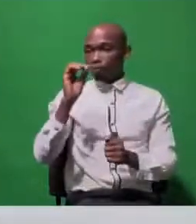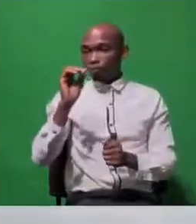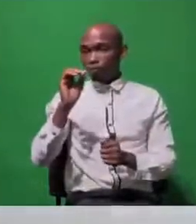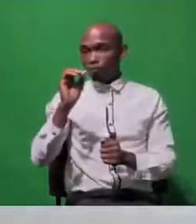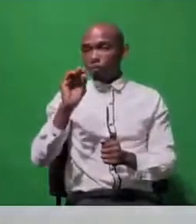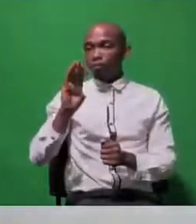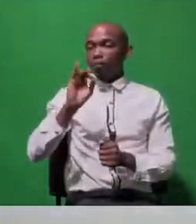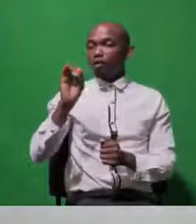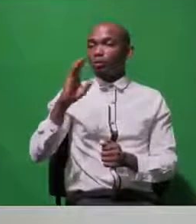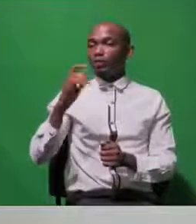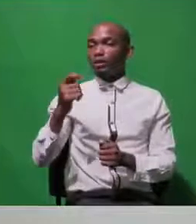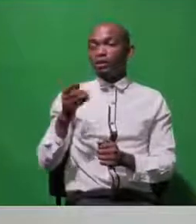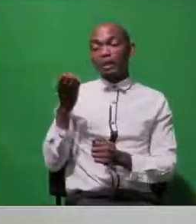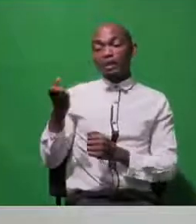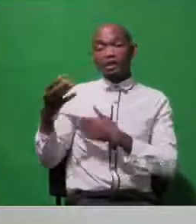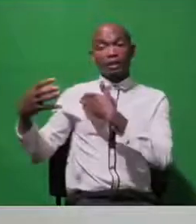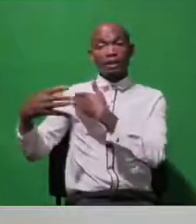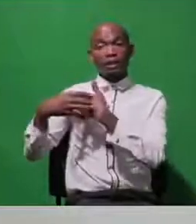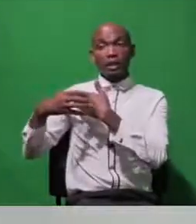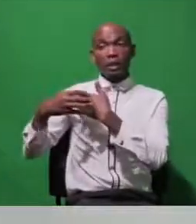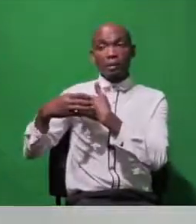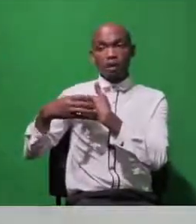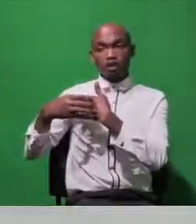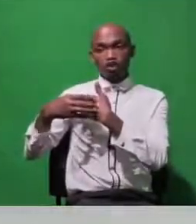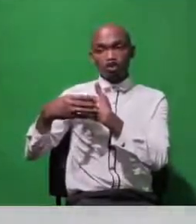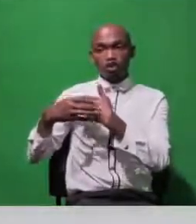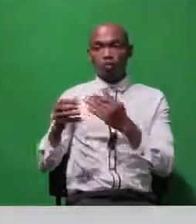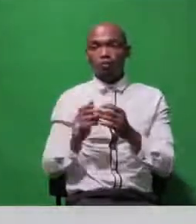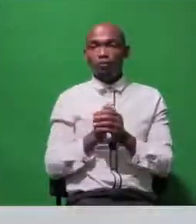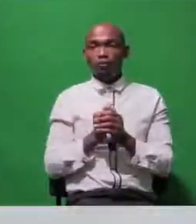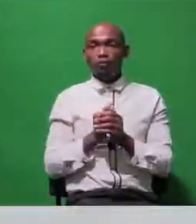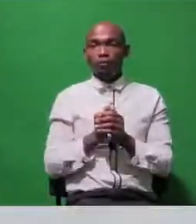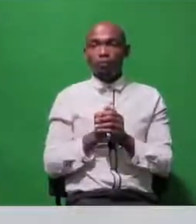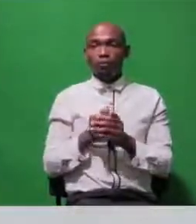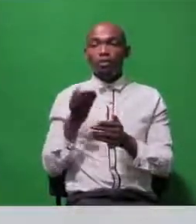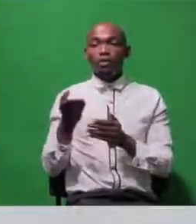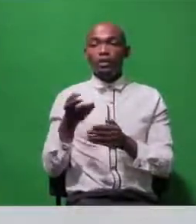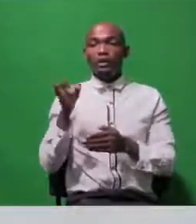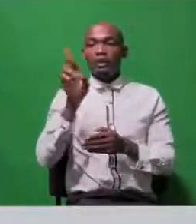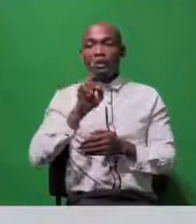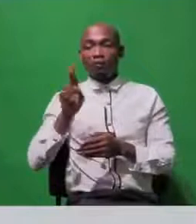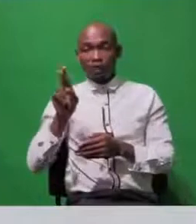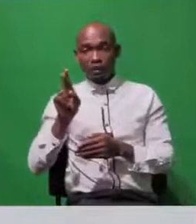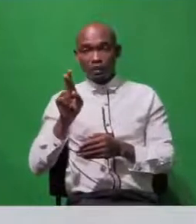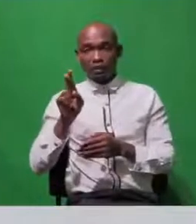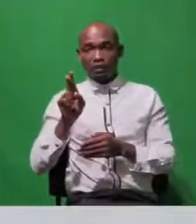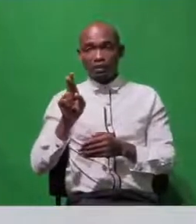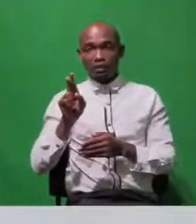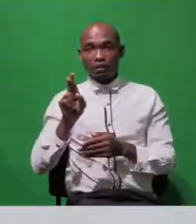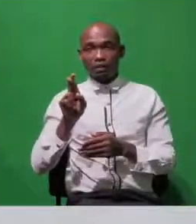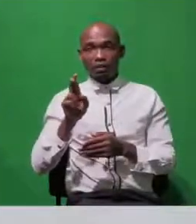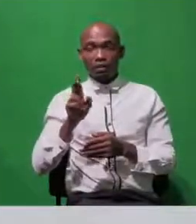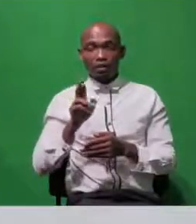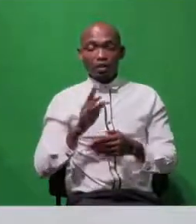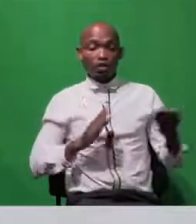and this is the image. It was reflected through the line,